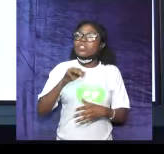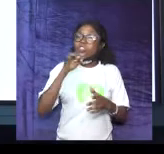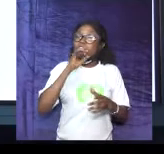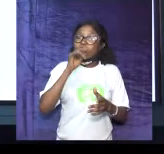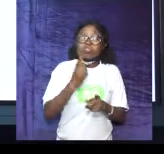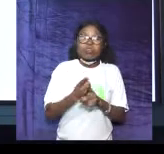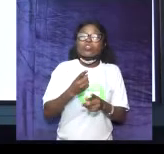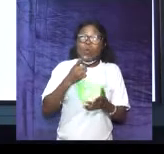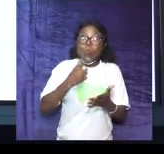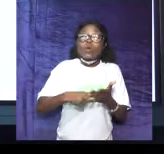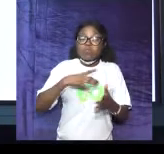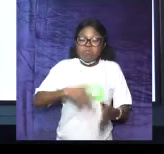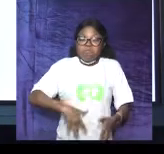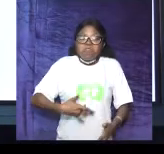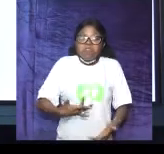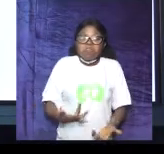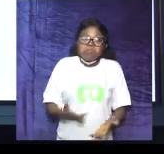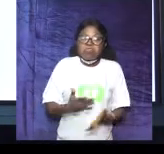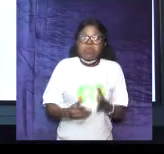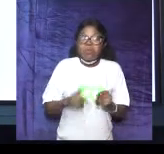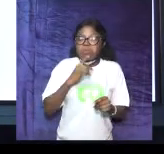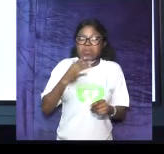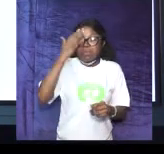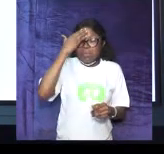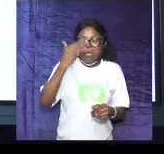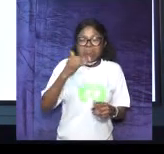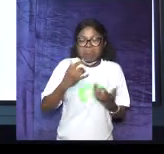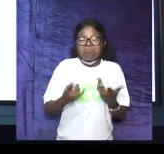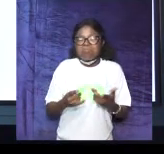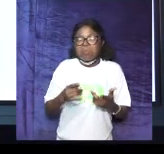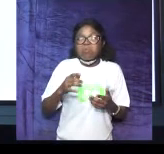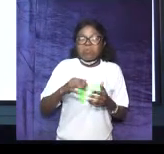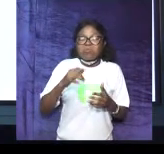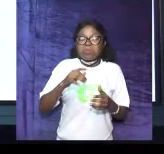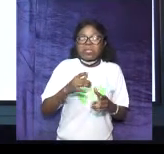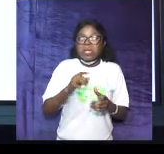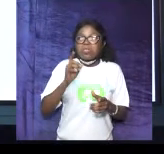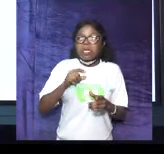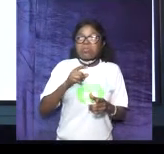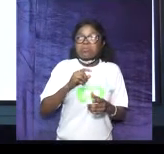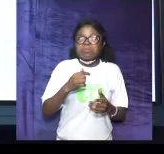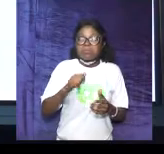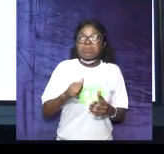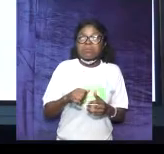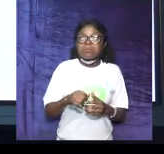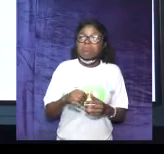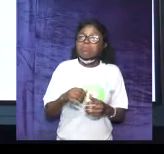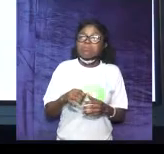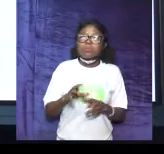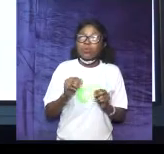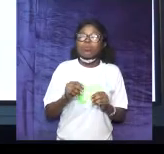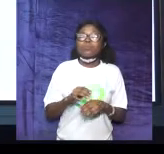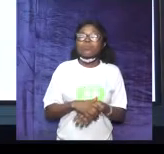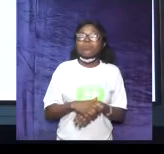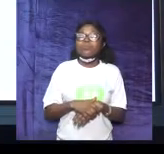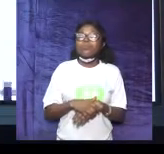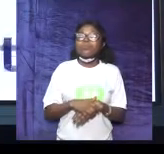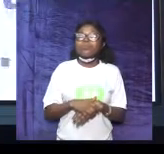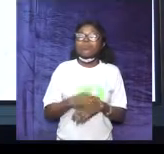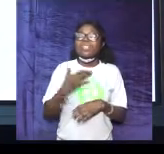it's an opinion. Yeah. Some other people might think, no, it is not rice, it's another food.